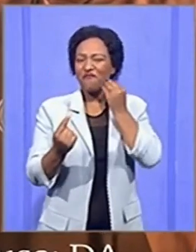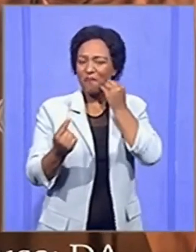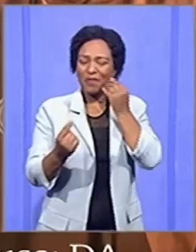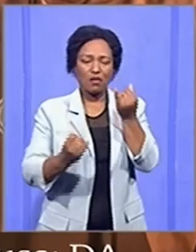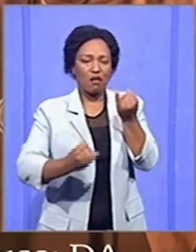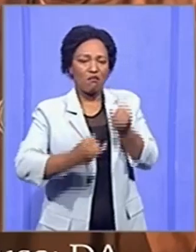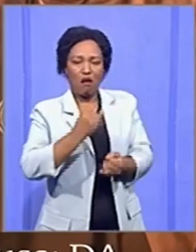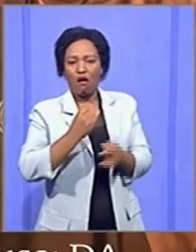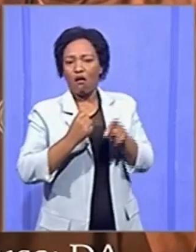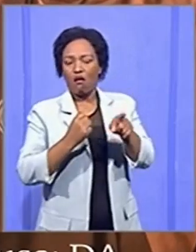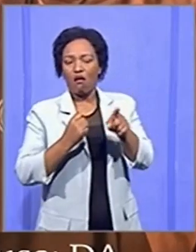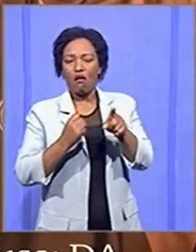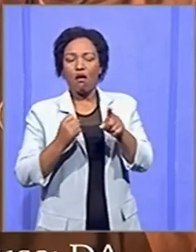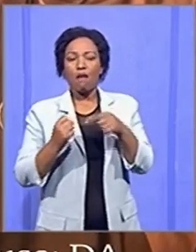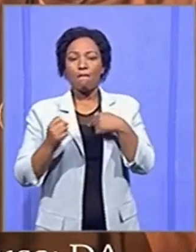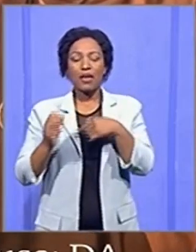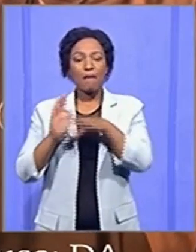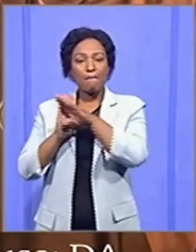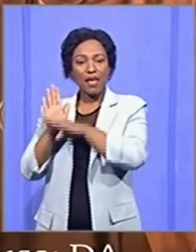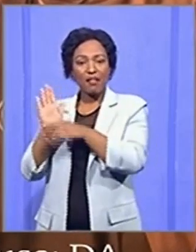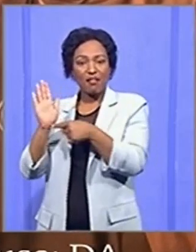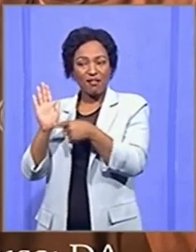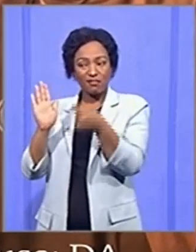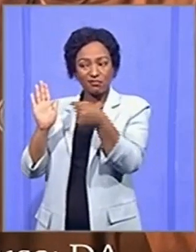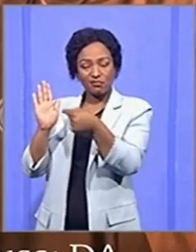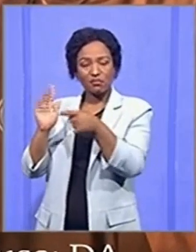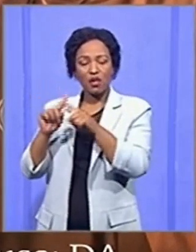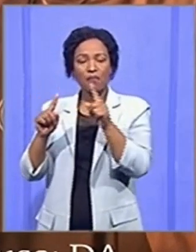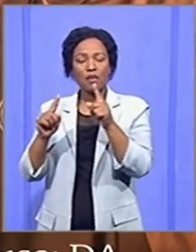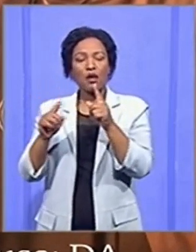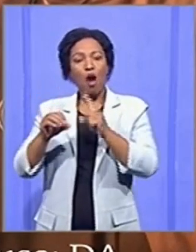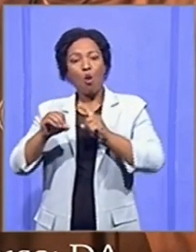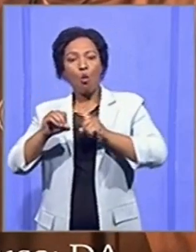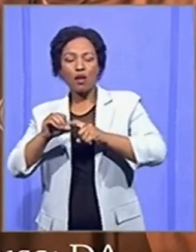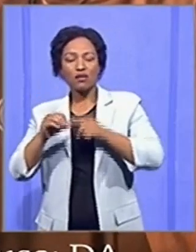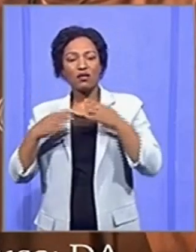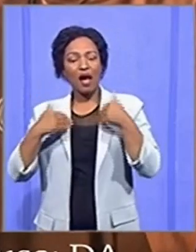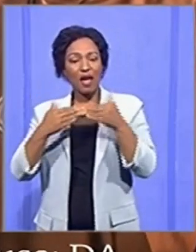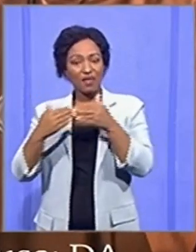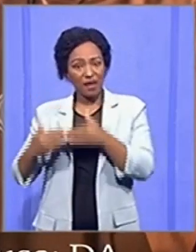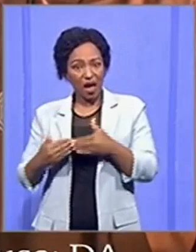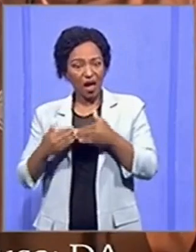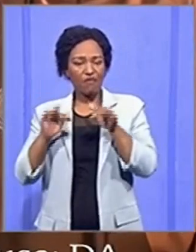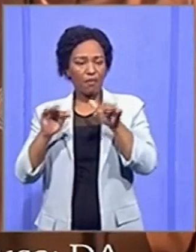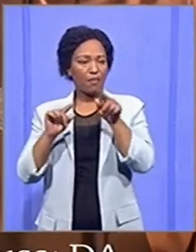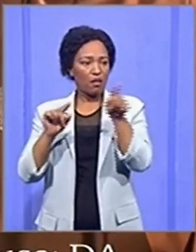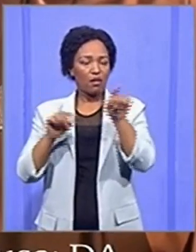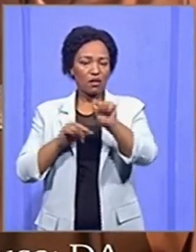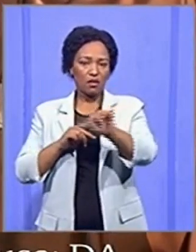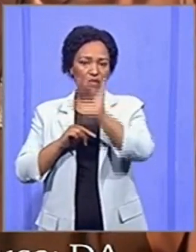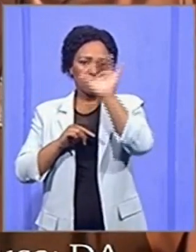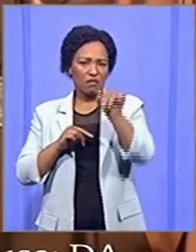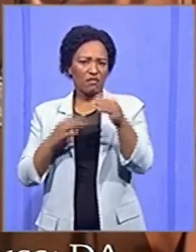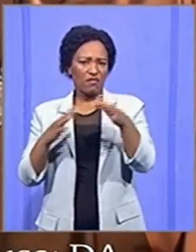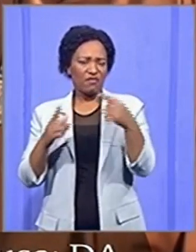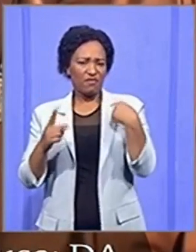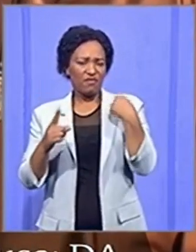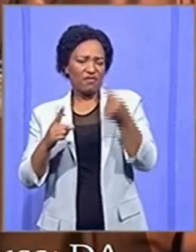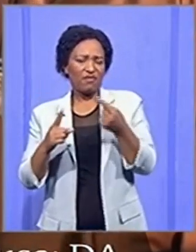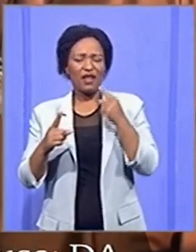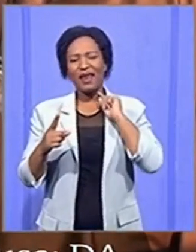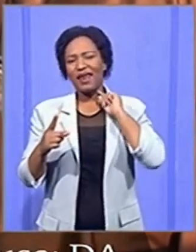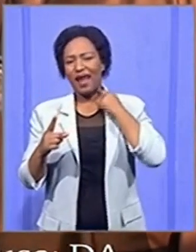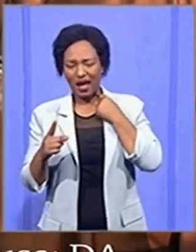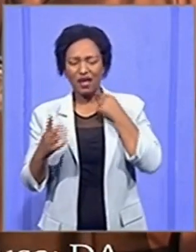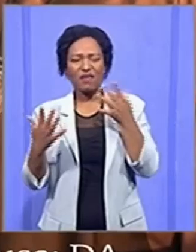current form will not be able to bring about quality health care for all South Africans. It is a lie that has been peddled